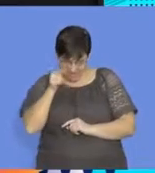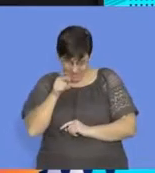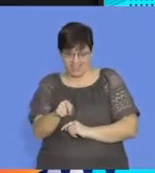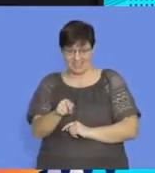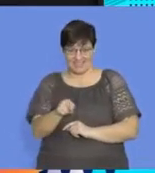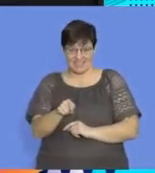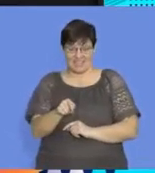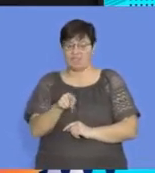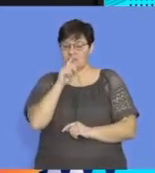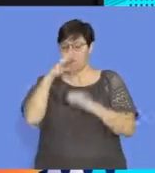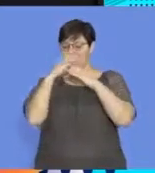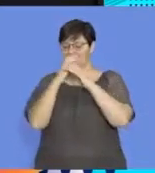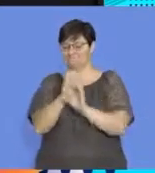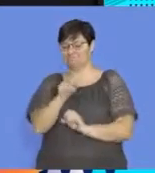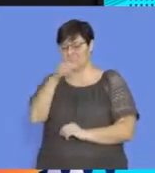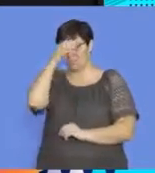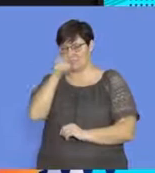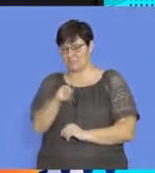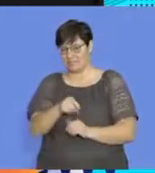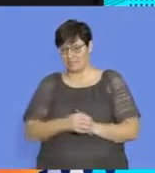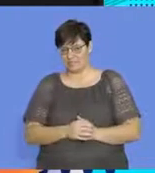concentrate on that concept.